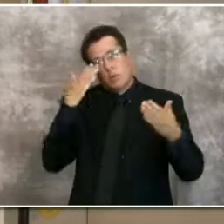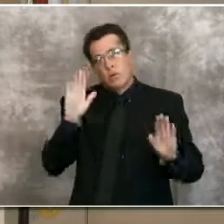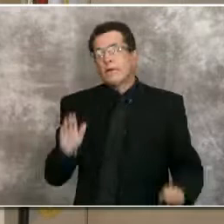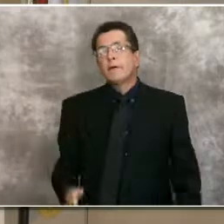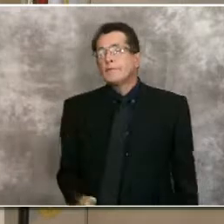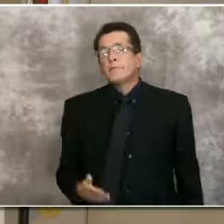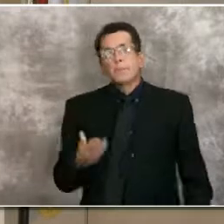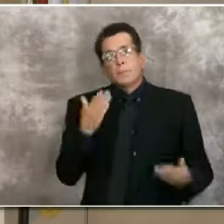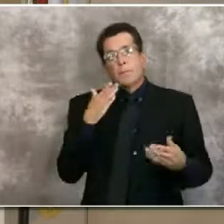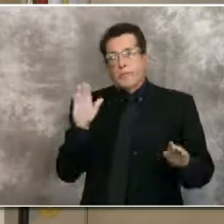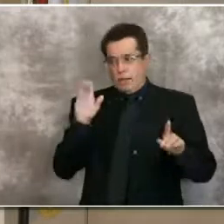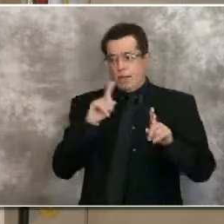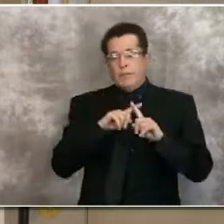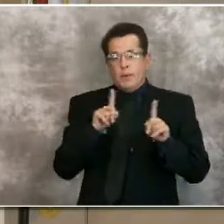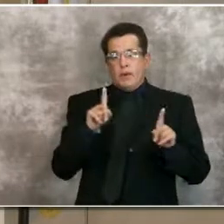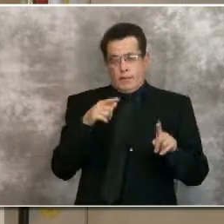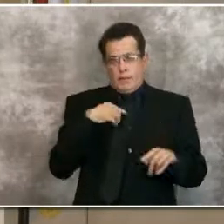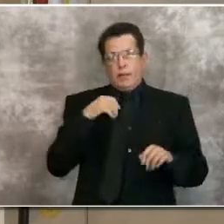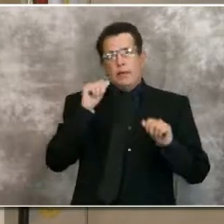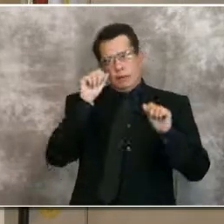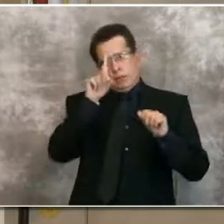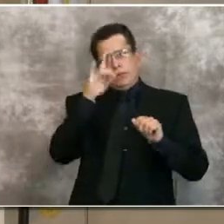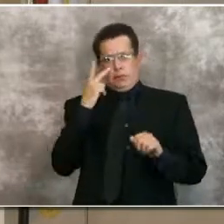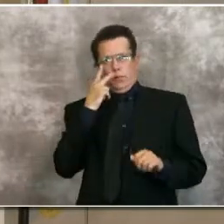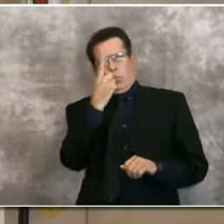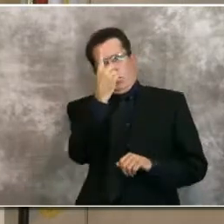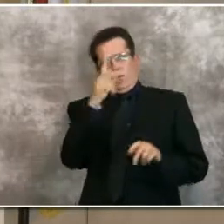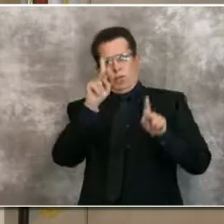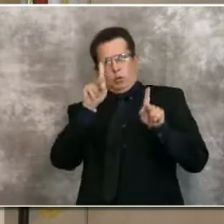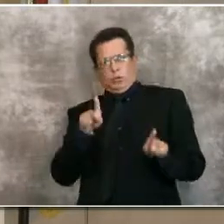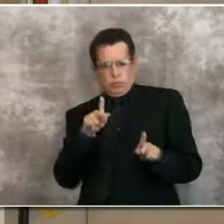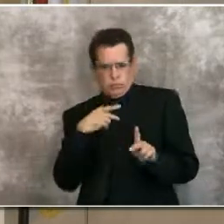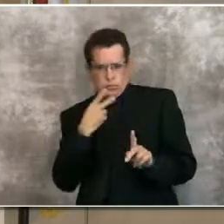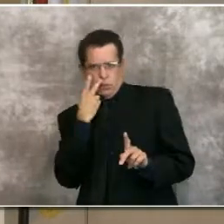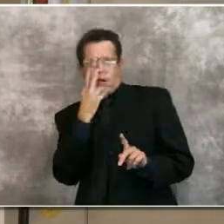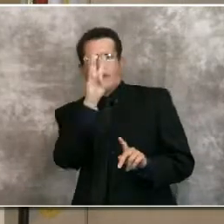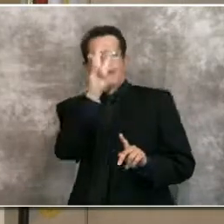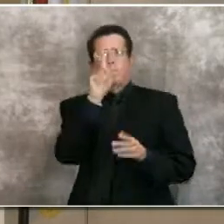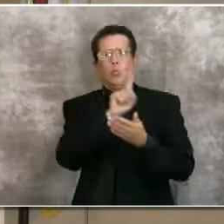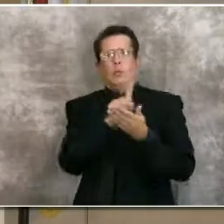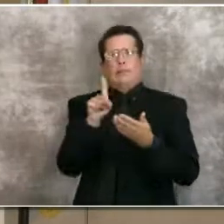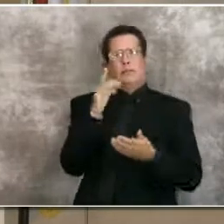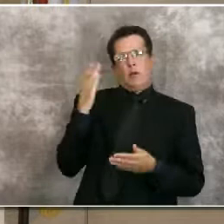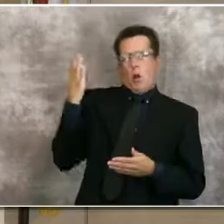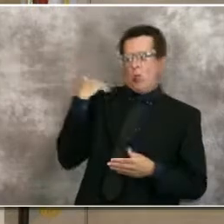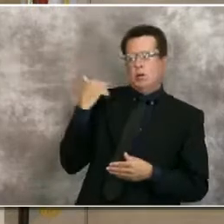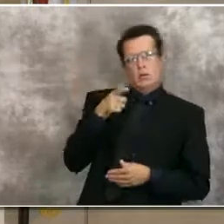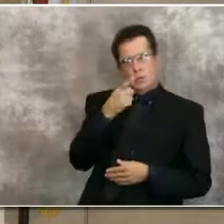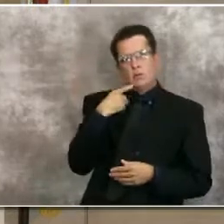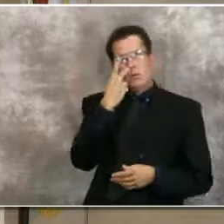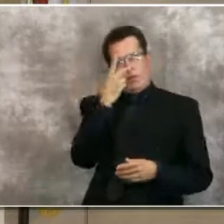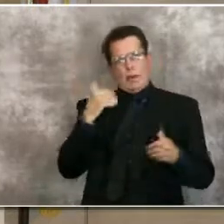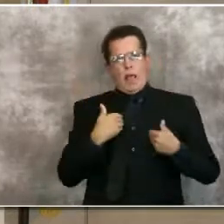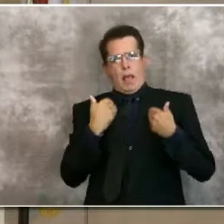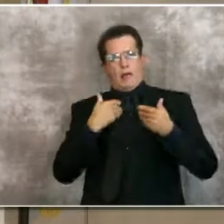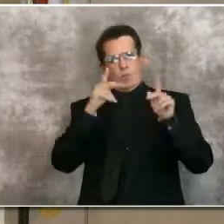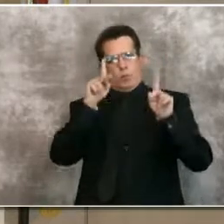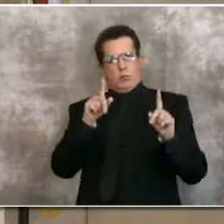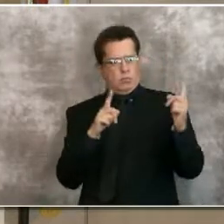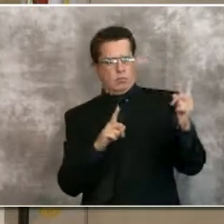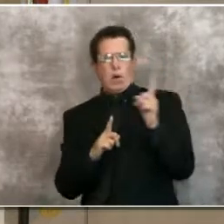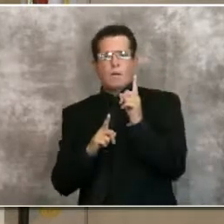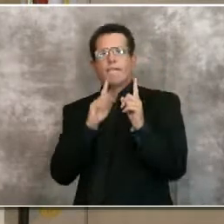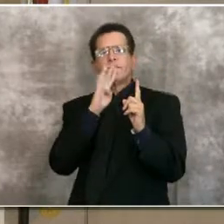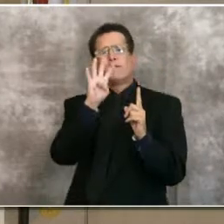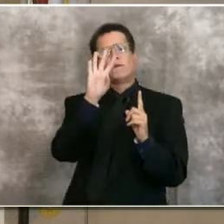do know, though, I can tell you of a patient that we saw about 6 weeks ago who was a young man who came to the hospital, 40